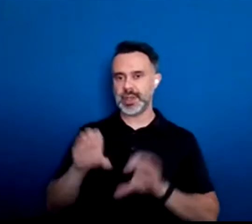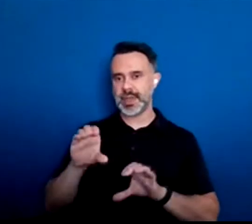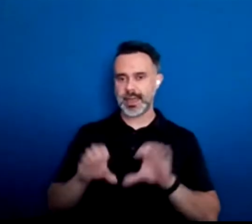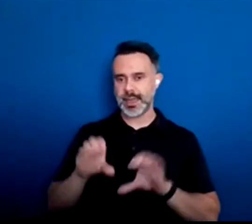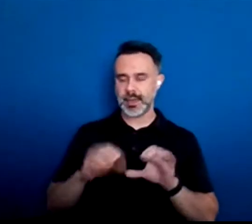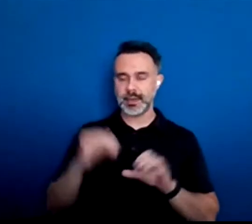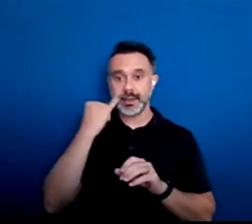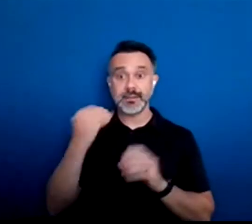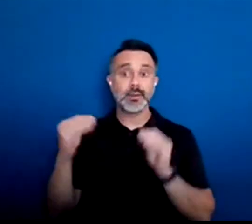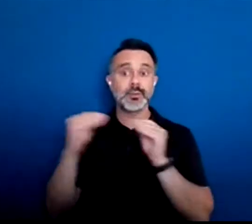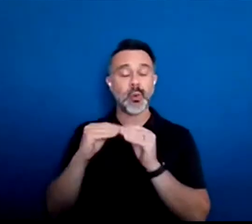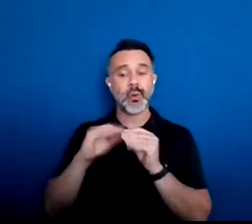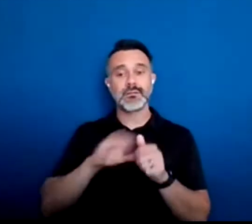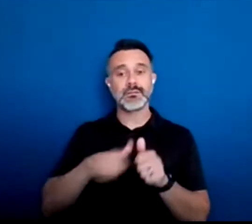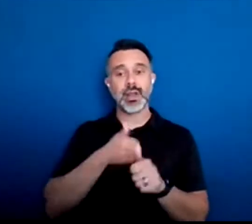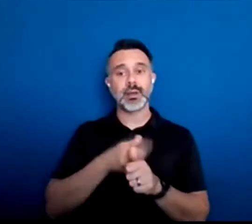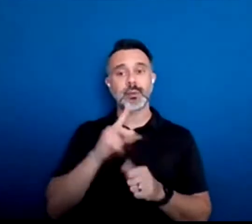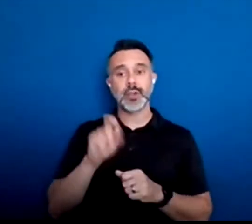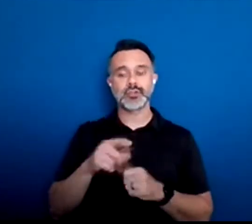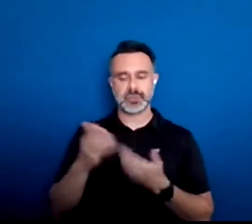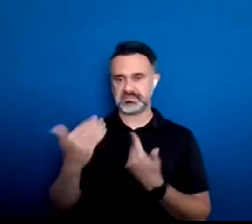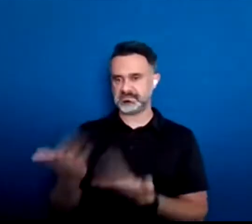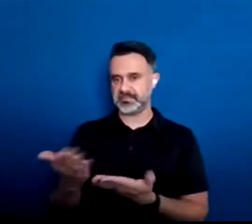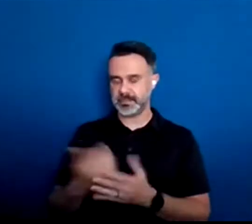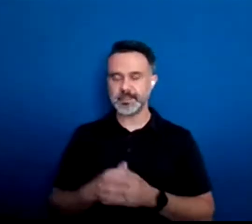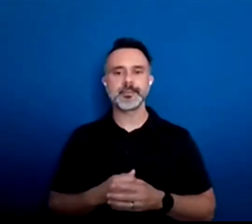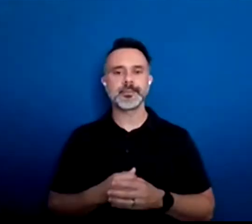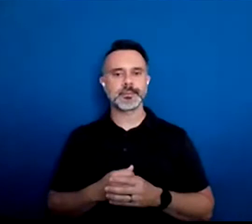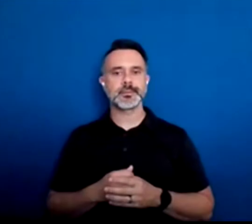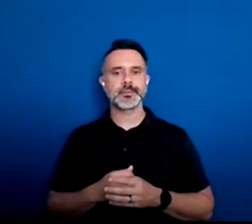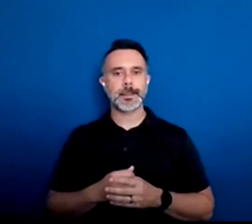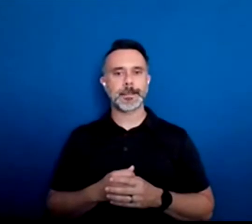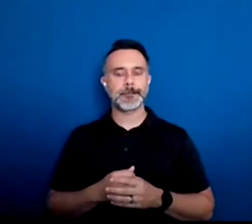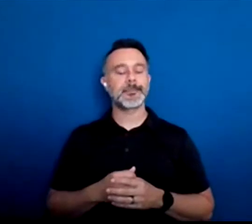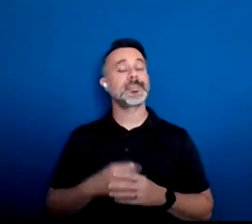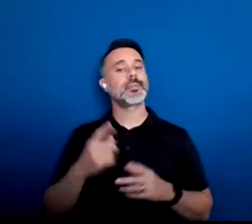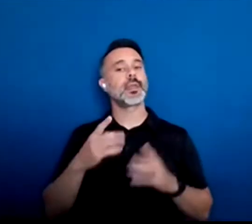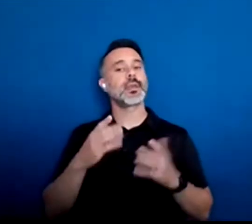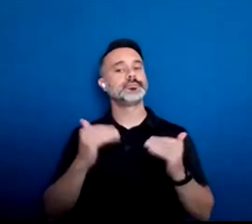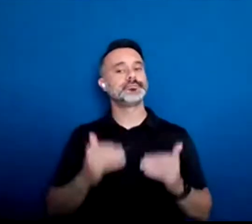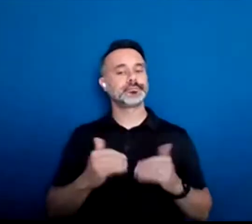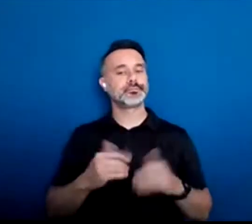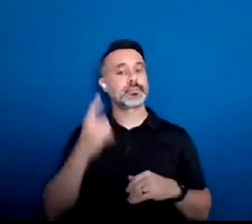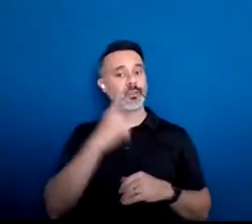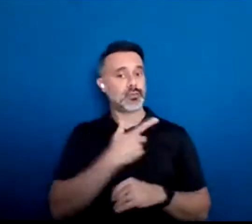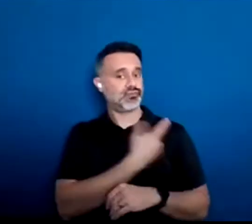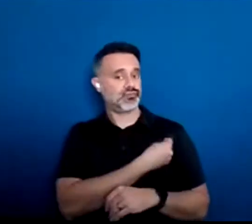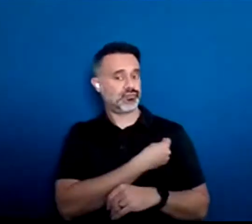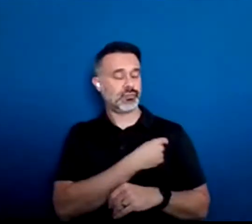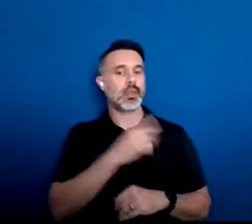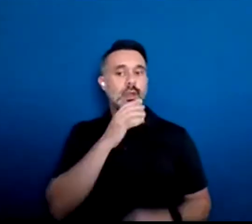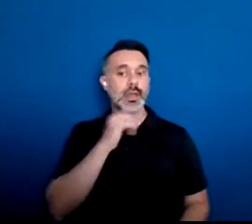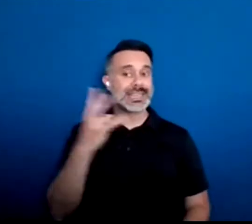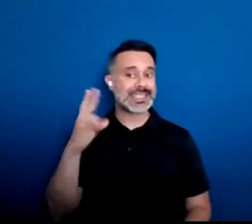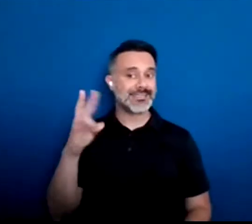questions. For a vaccinated 17-year-old with mild asthma, is it safe to regularly sing and act